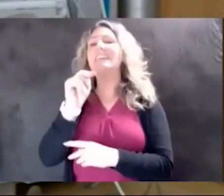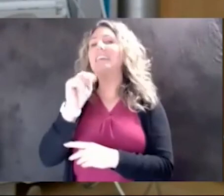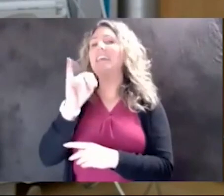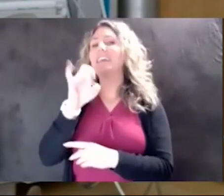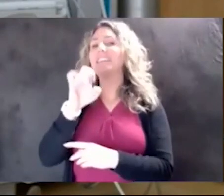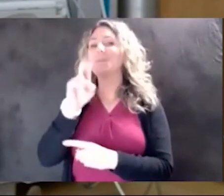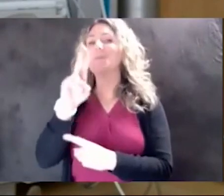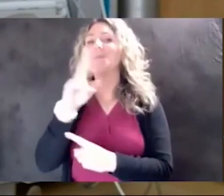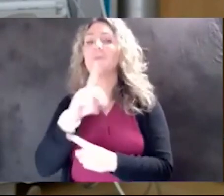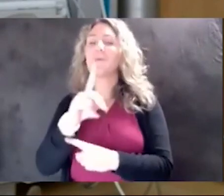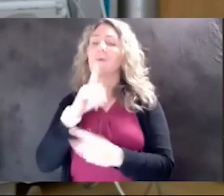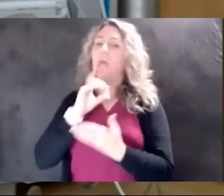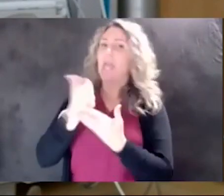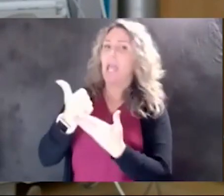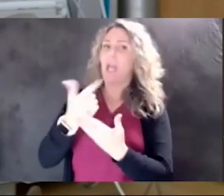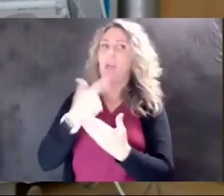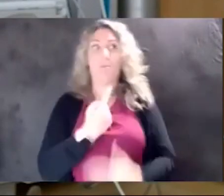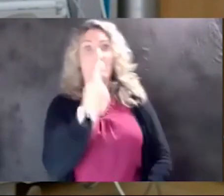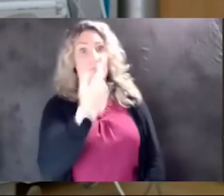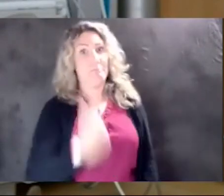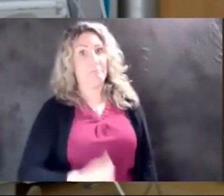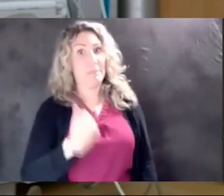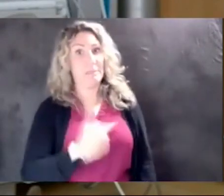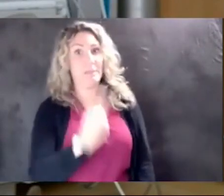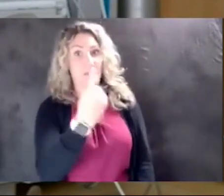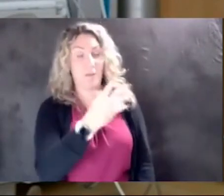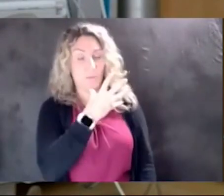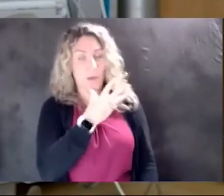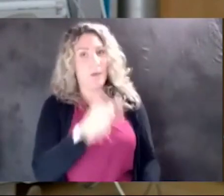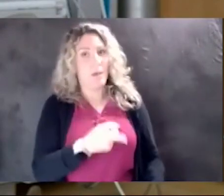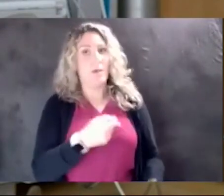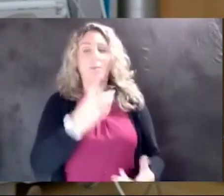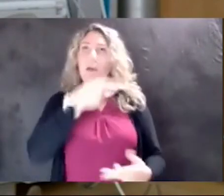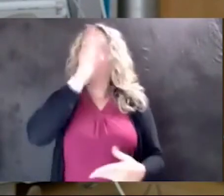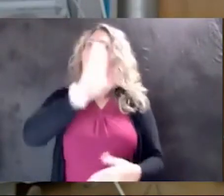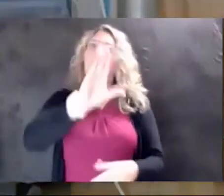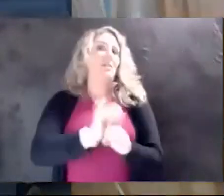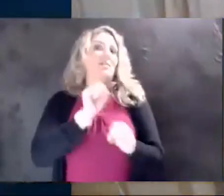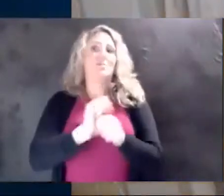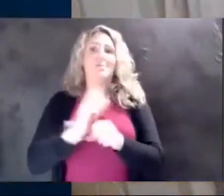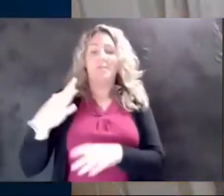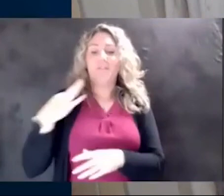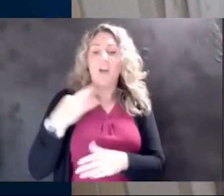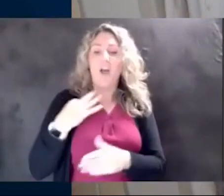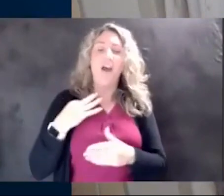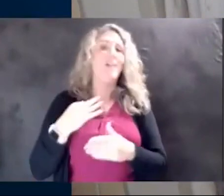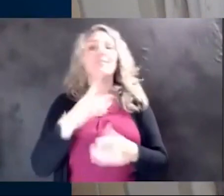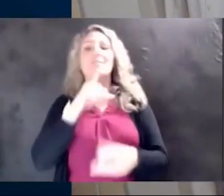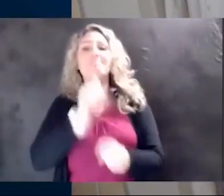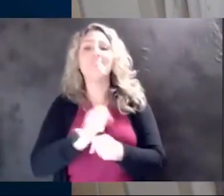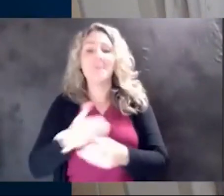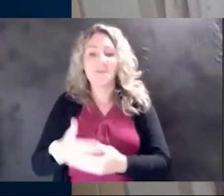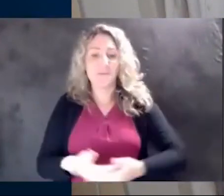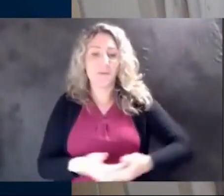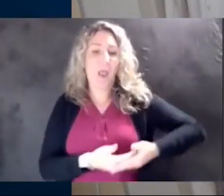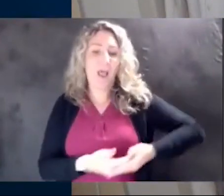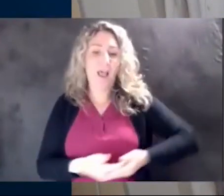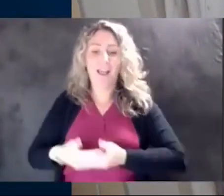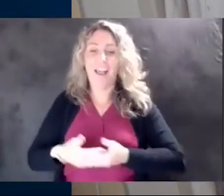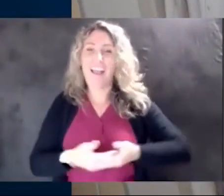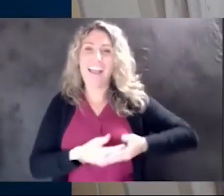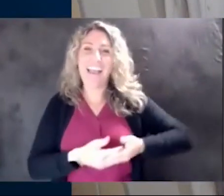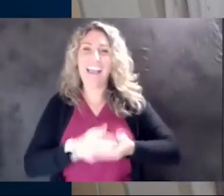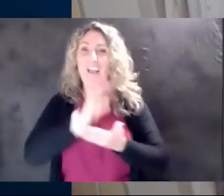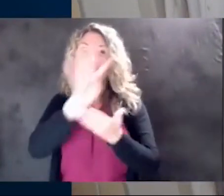so those people are doing God's work. So volunteers, they commit to rocking these little ones for 4 hours. The health system relies